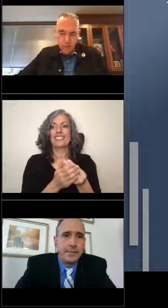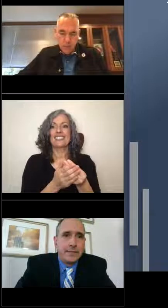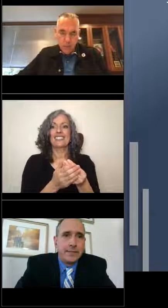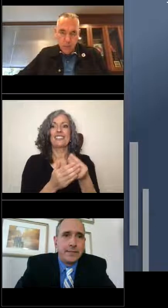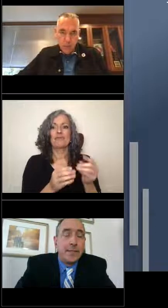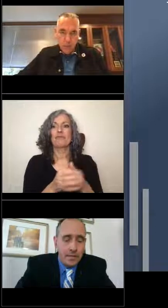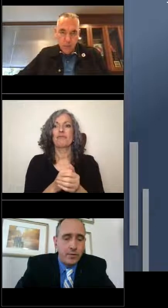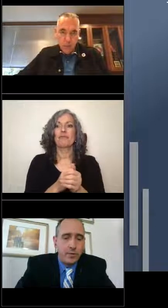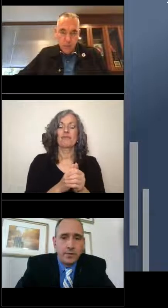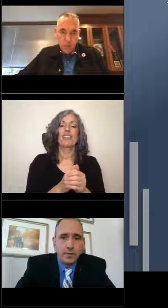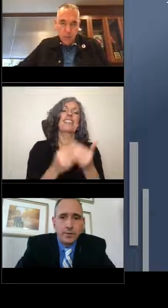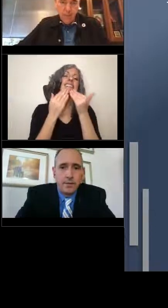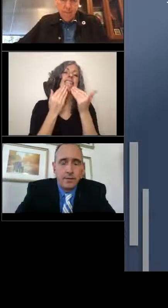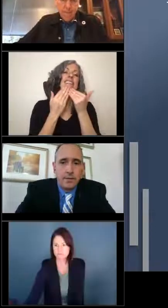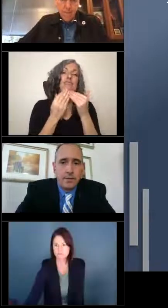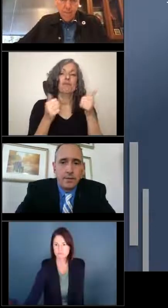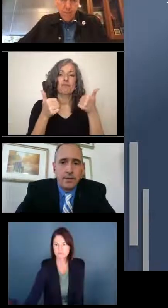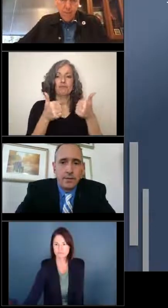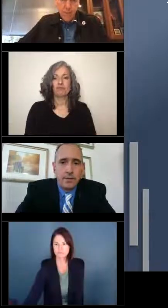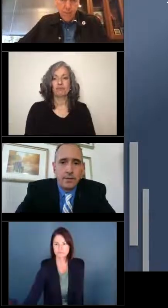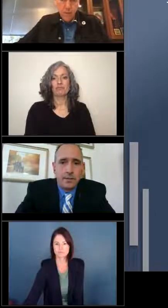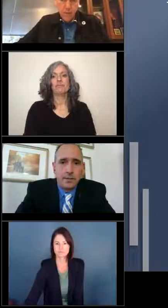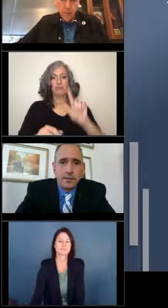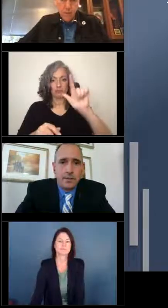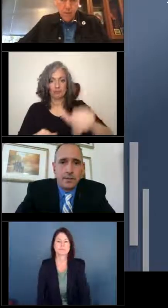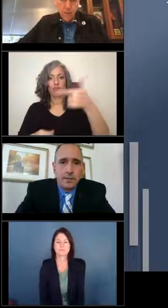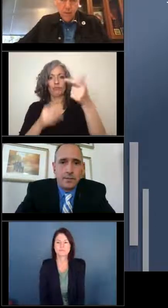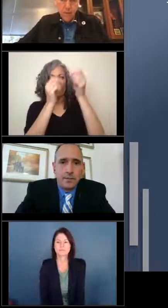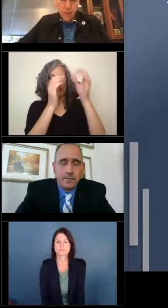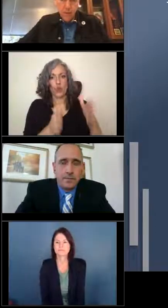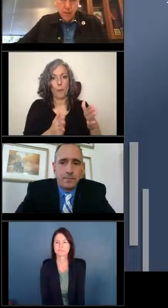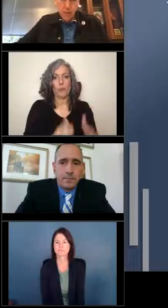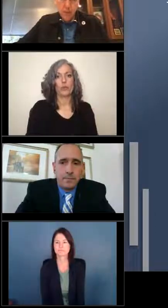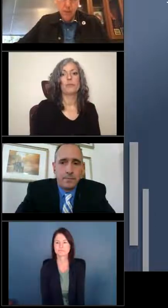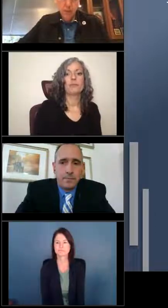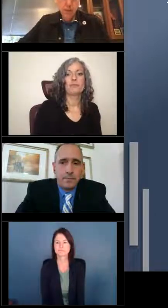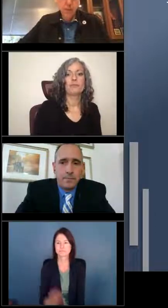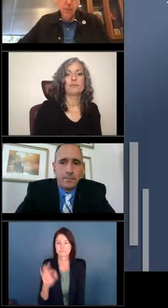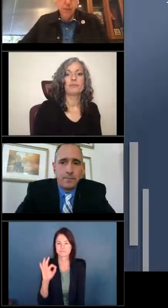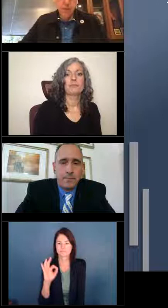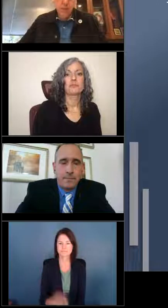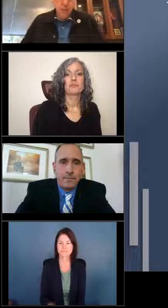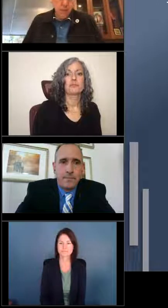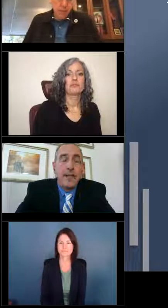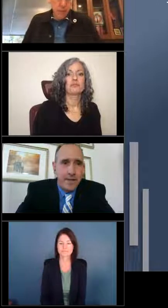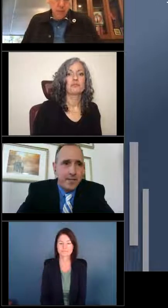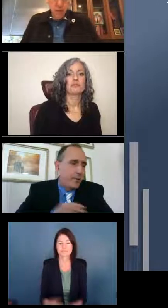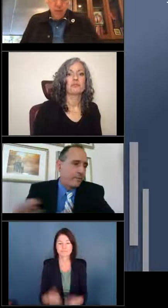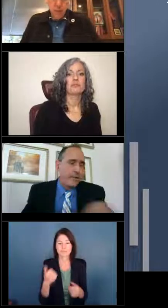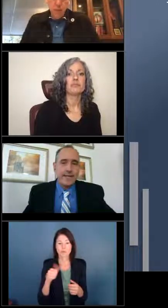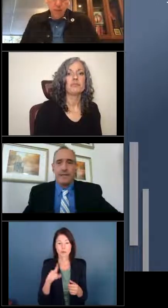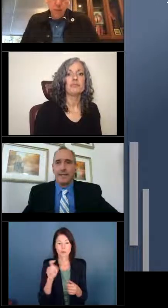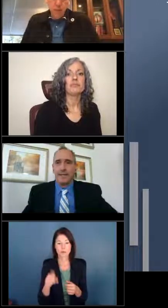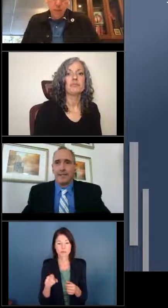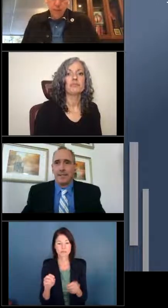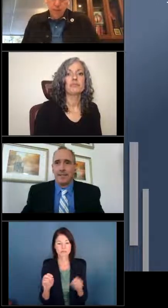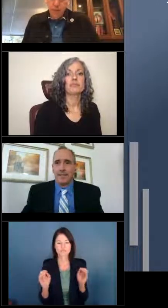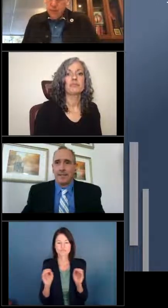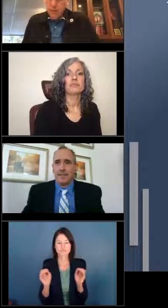you. Thank you. Any other questions? All right. Thank you, Keith. Thank you. Have a great